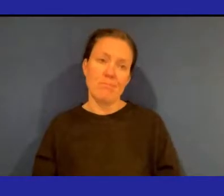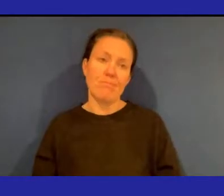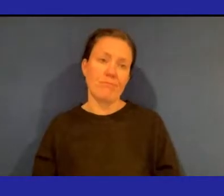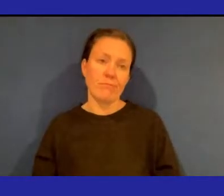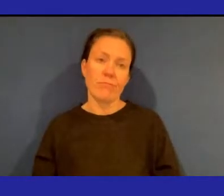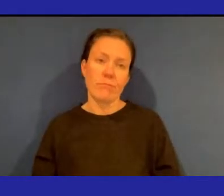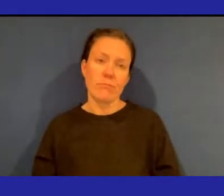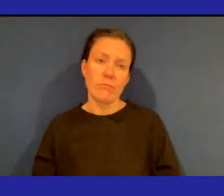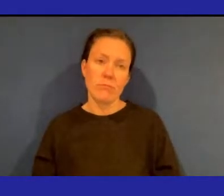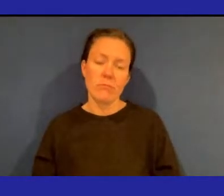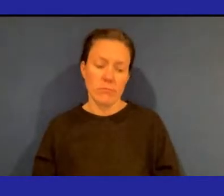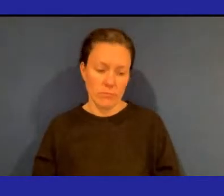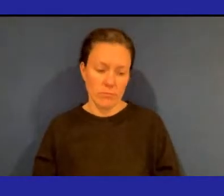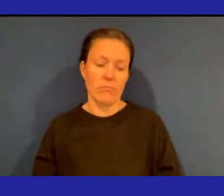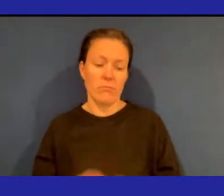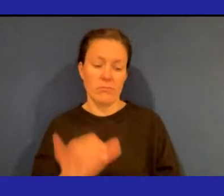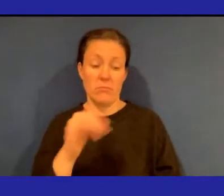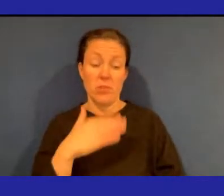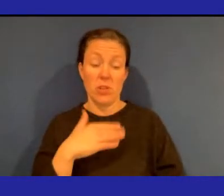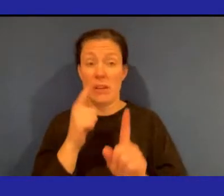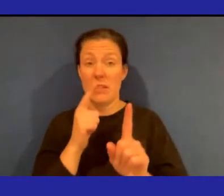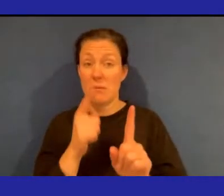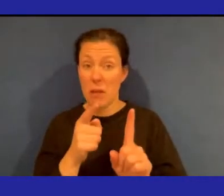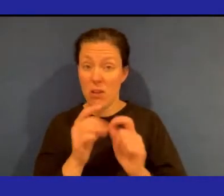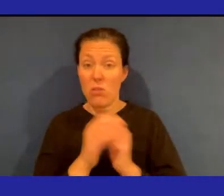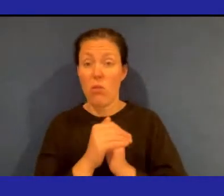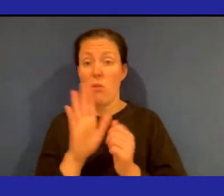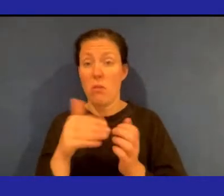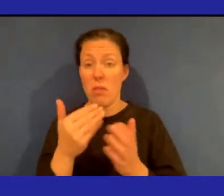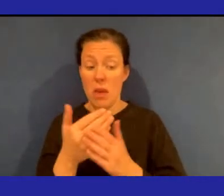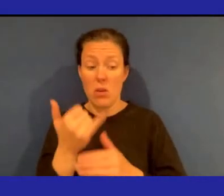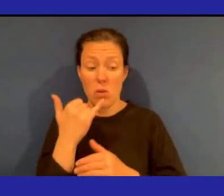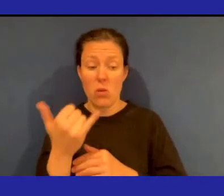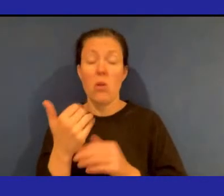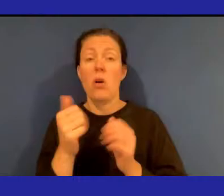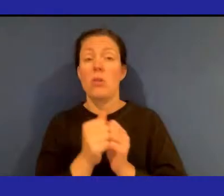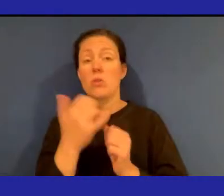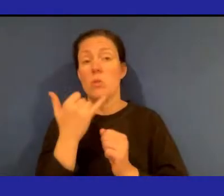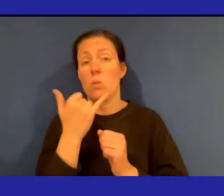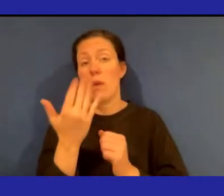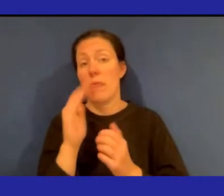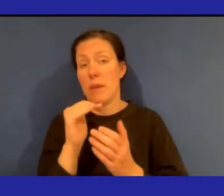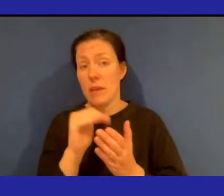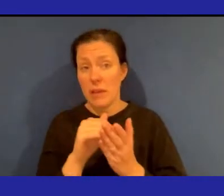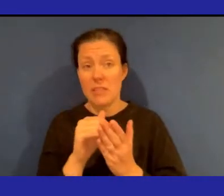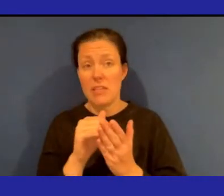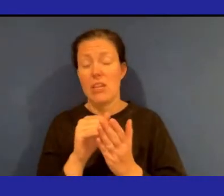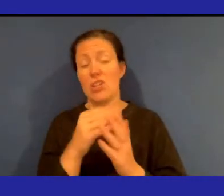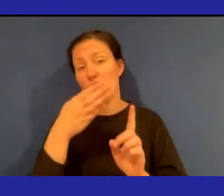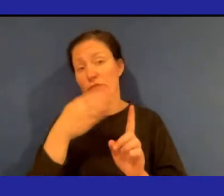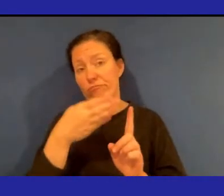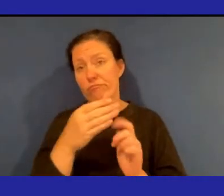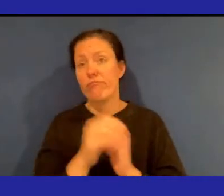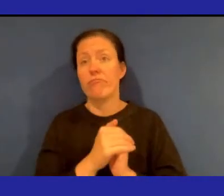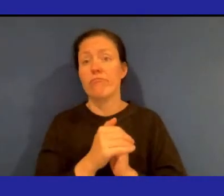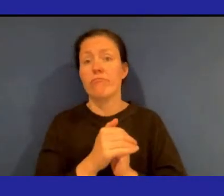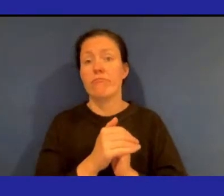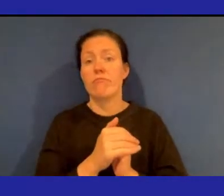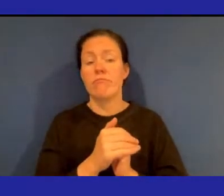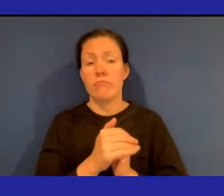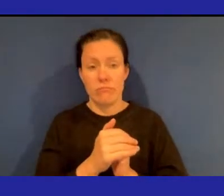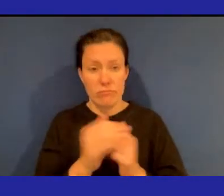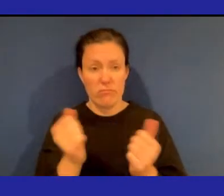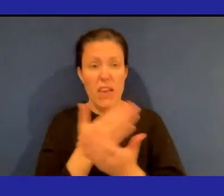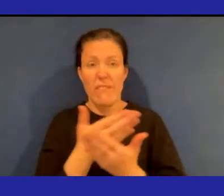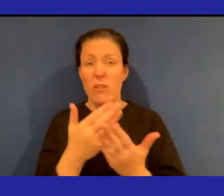my goal, that is my goal, is all calls through the call center All communications are internal. Everything also is